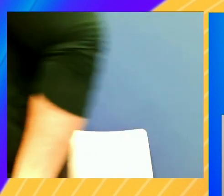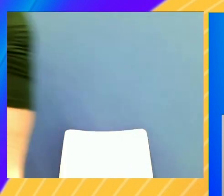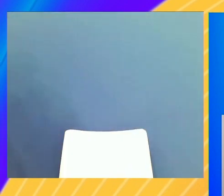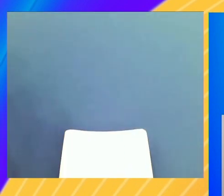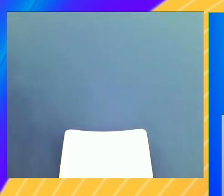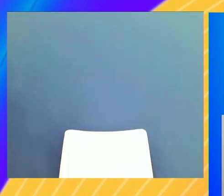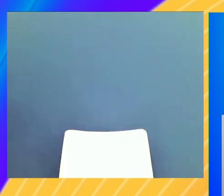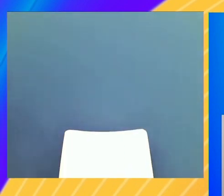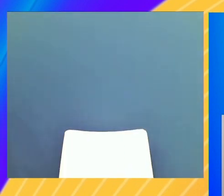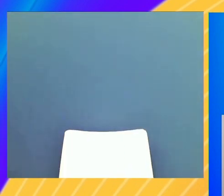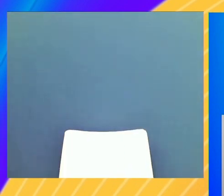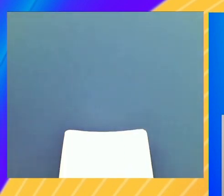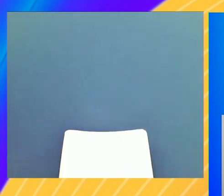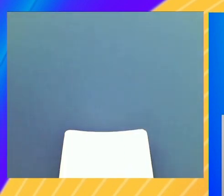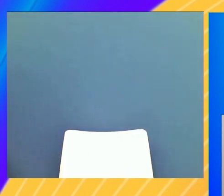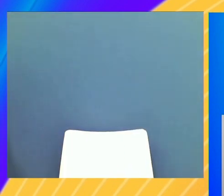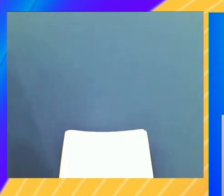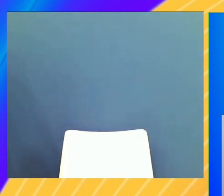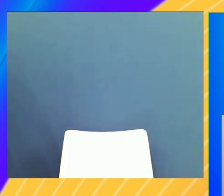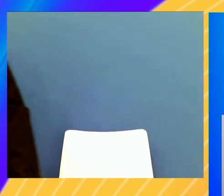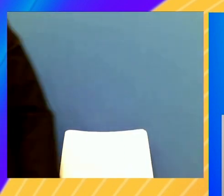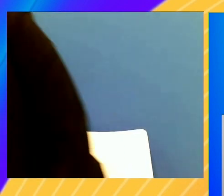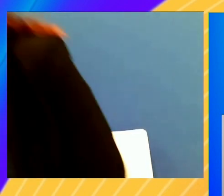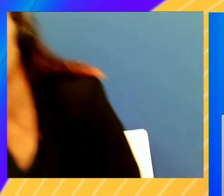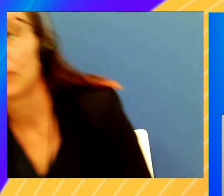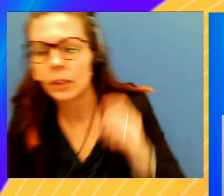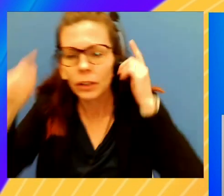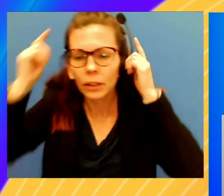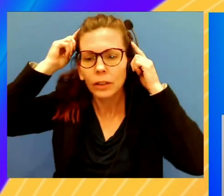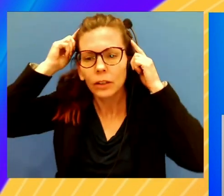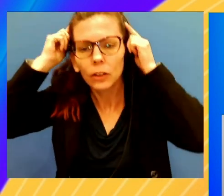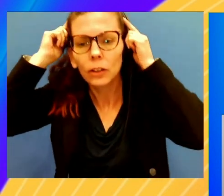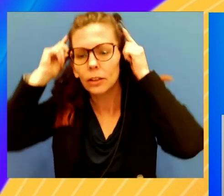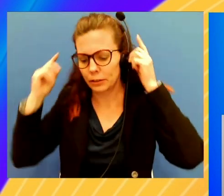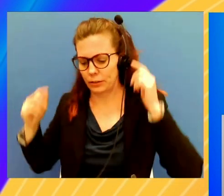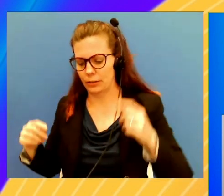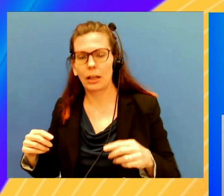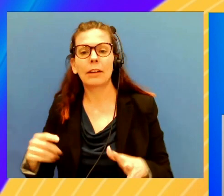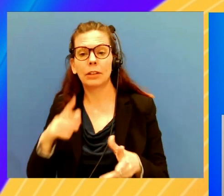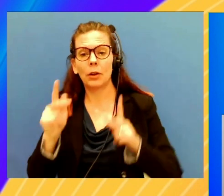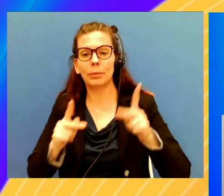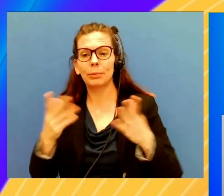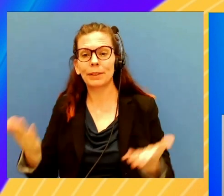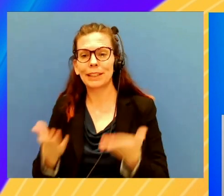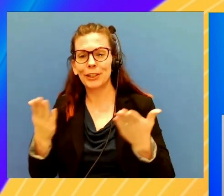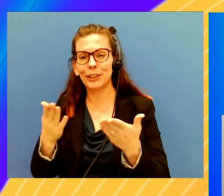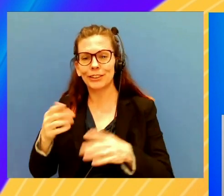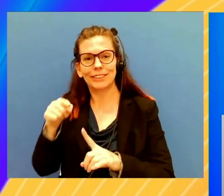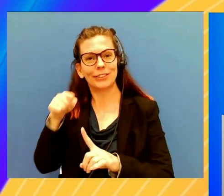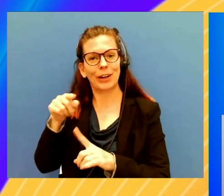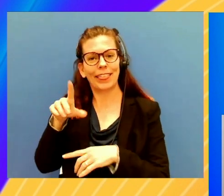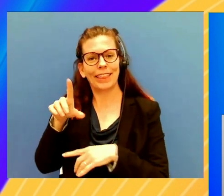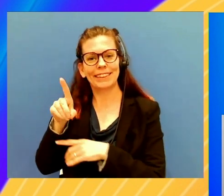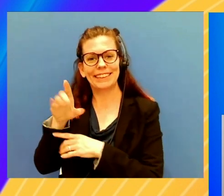to be here. Awesome to be on air with you and the rest of the folks here at DC Summit.